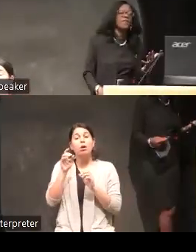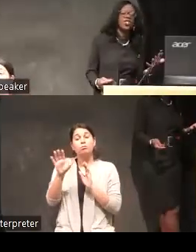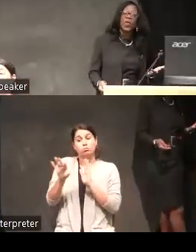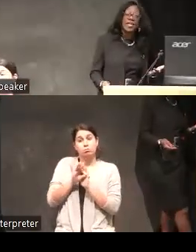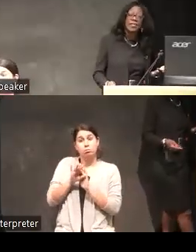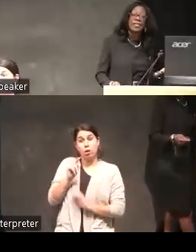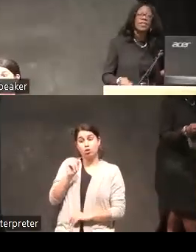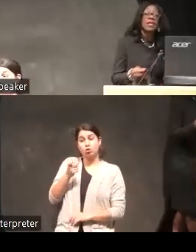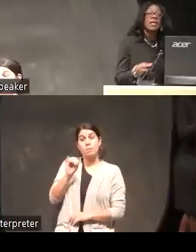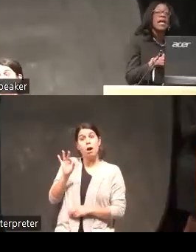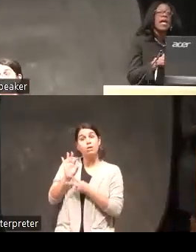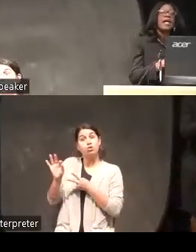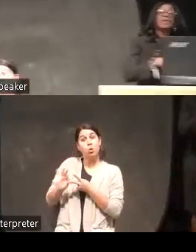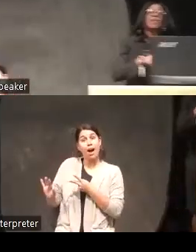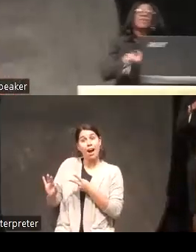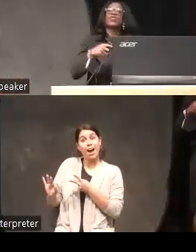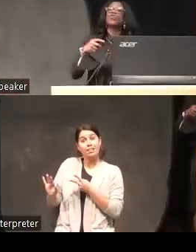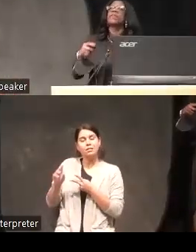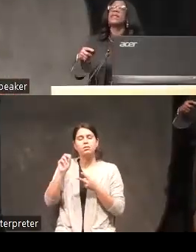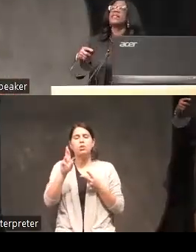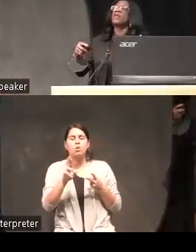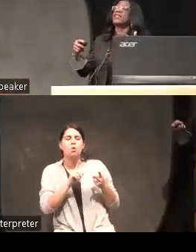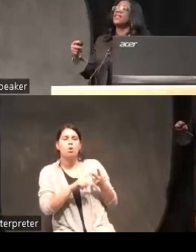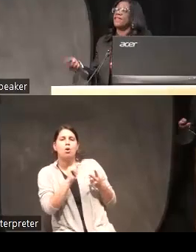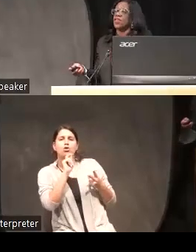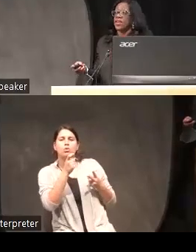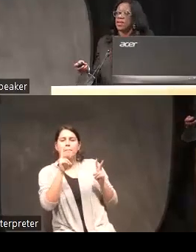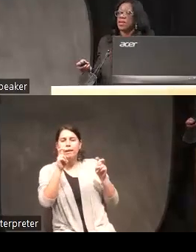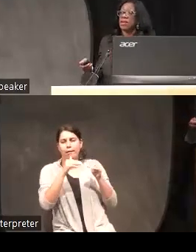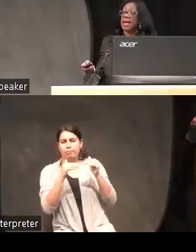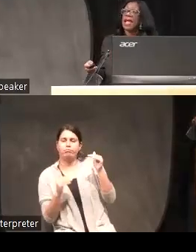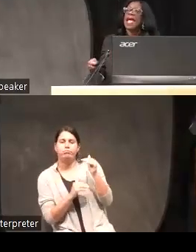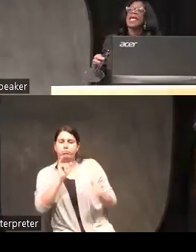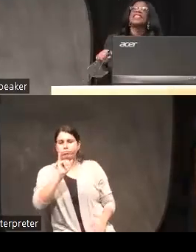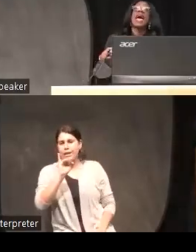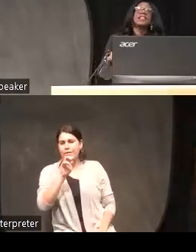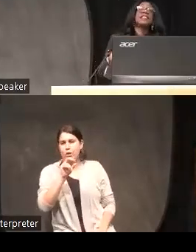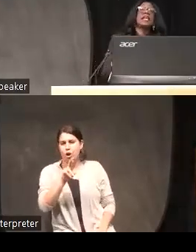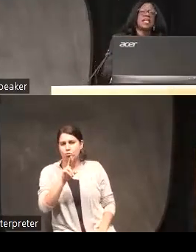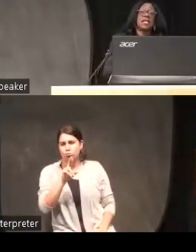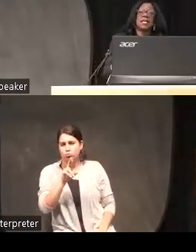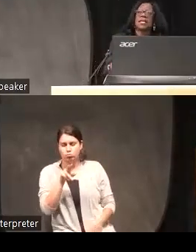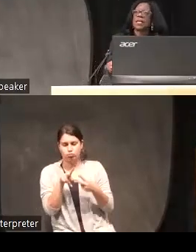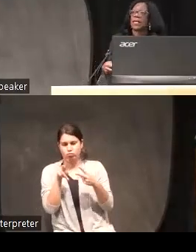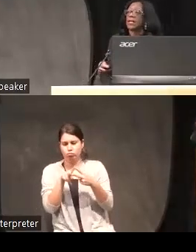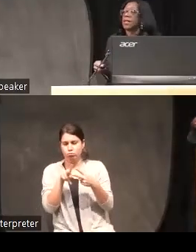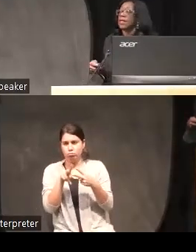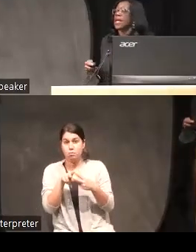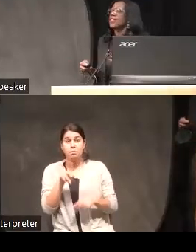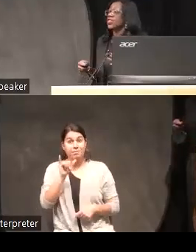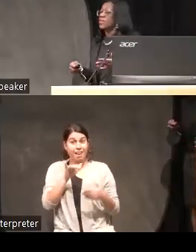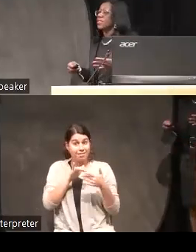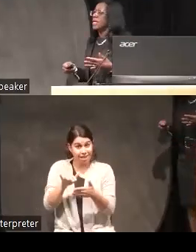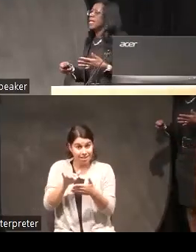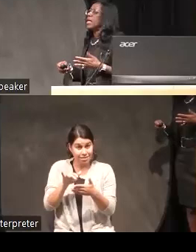treatment of choice and the treatment that was inferior, right? And that study,